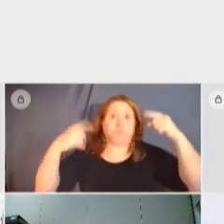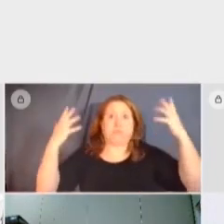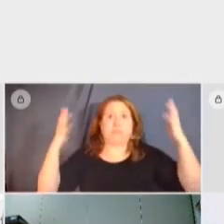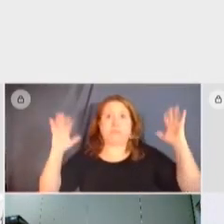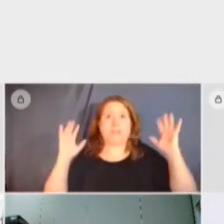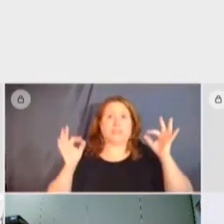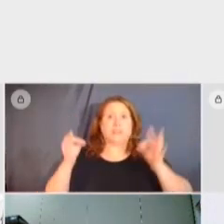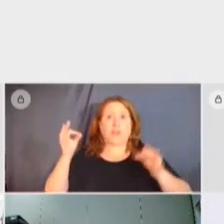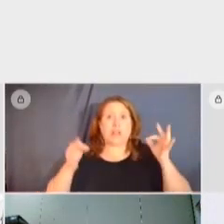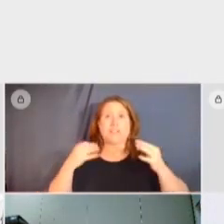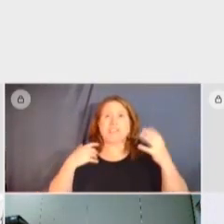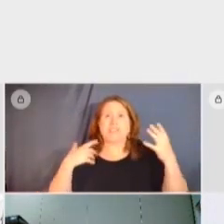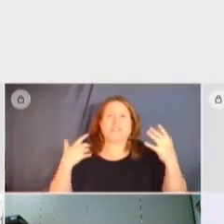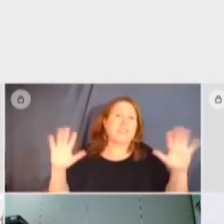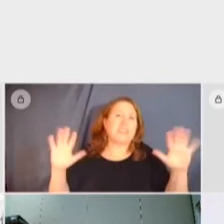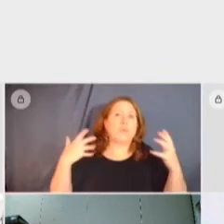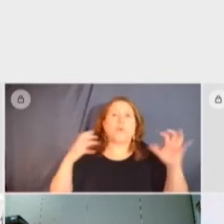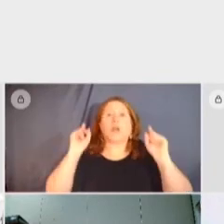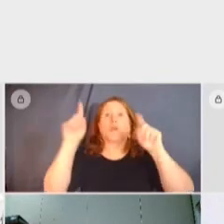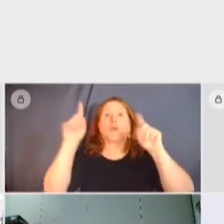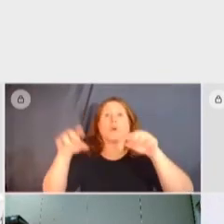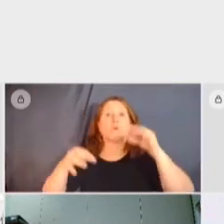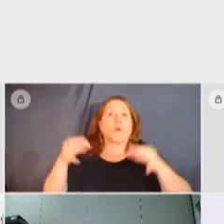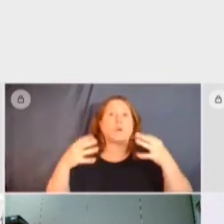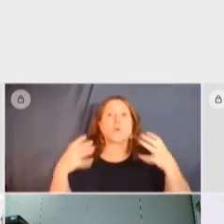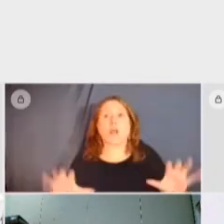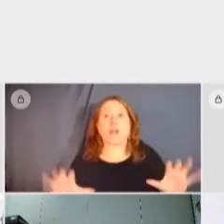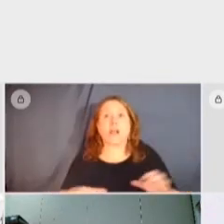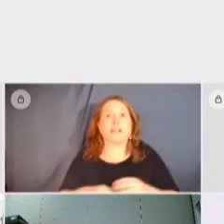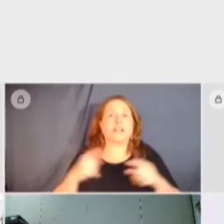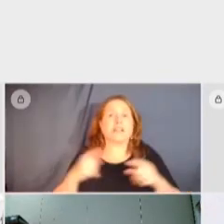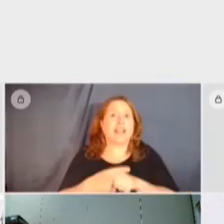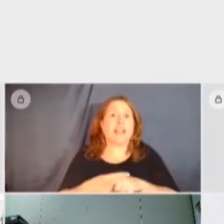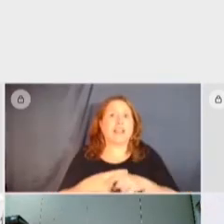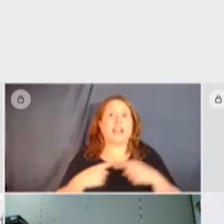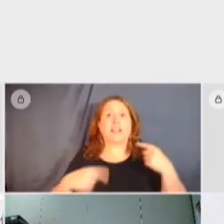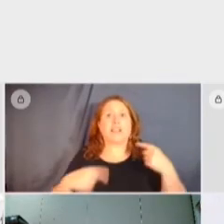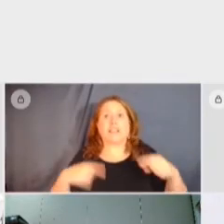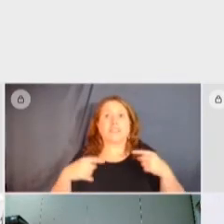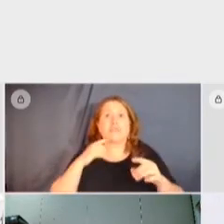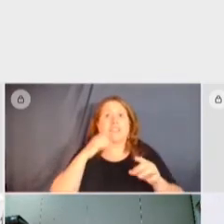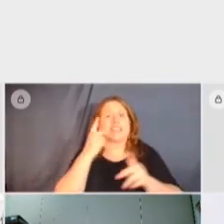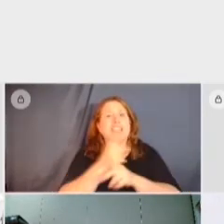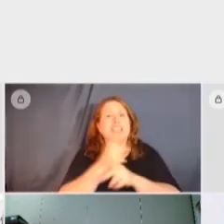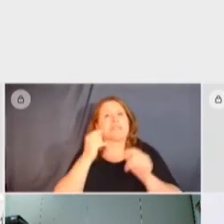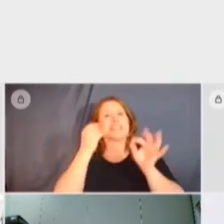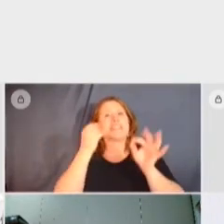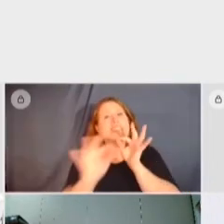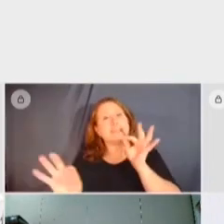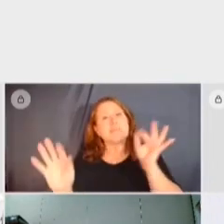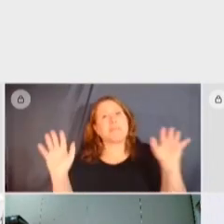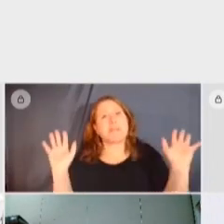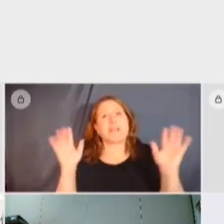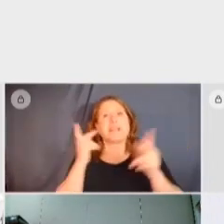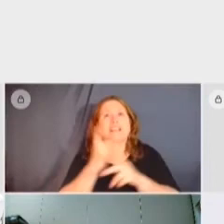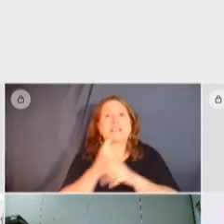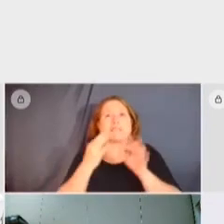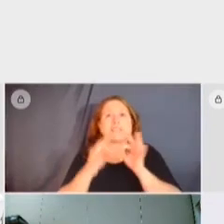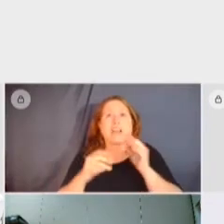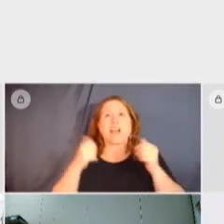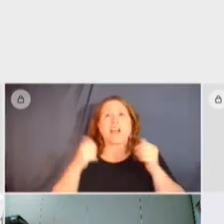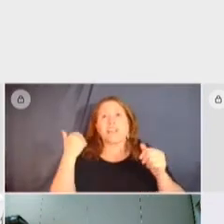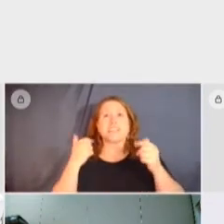This just seems like simple and reasonable, and always leaves you the option of doing the other. And, you